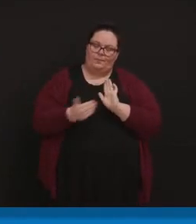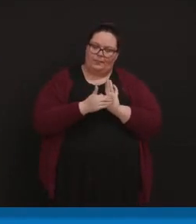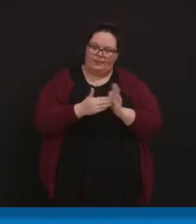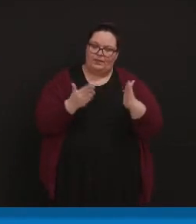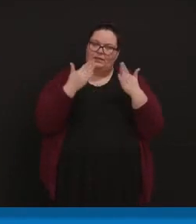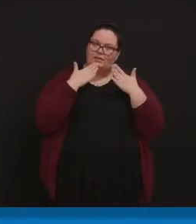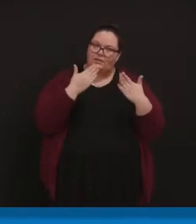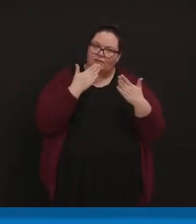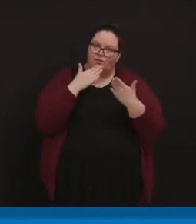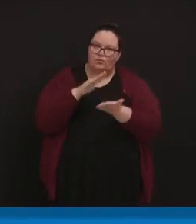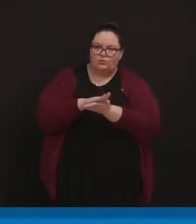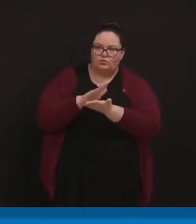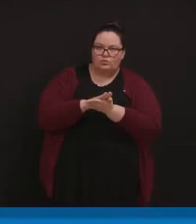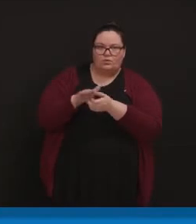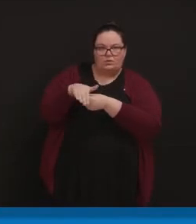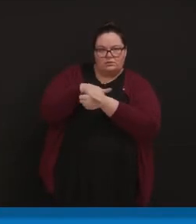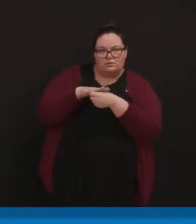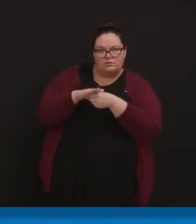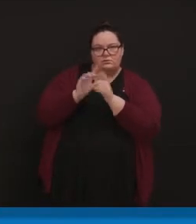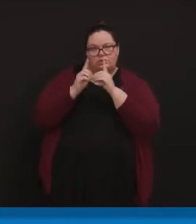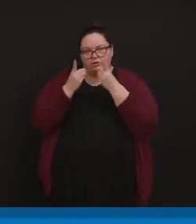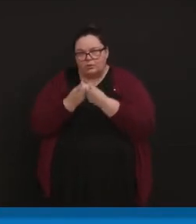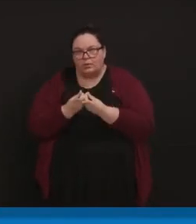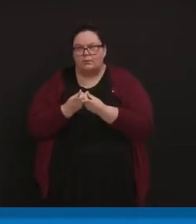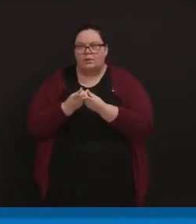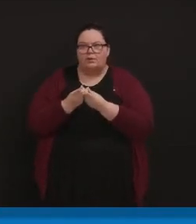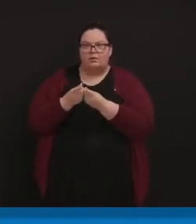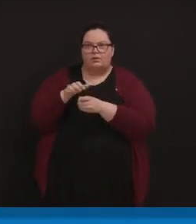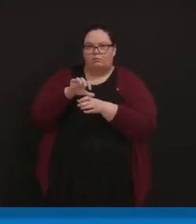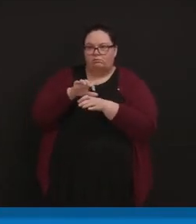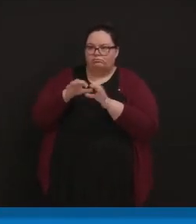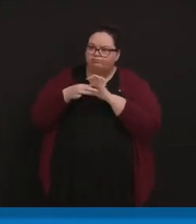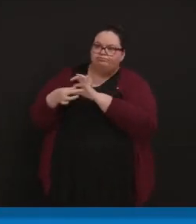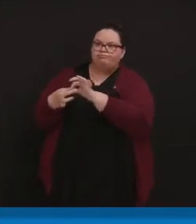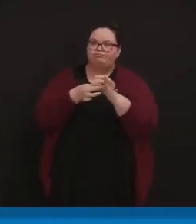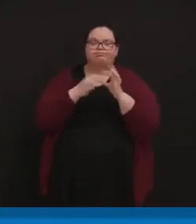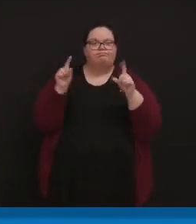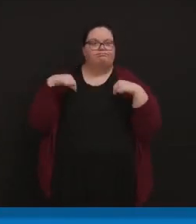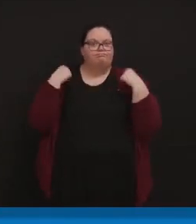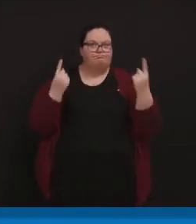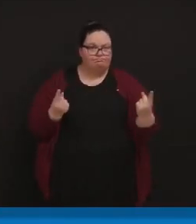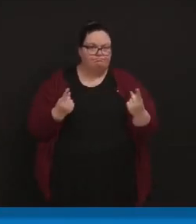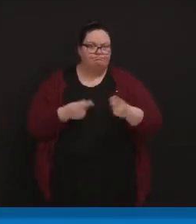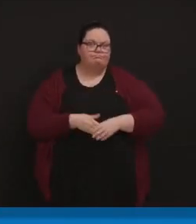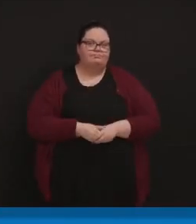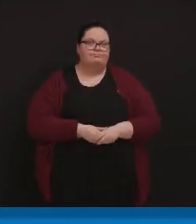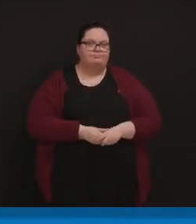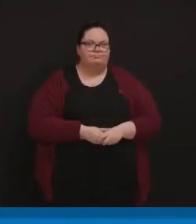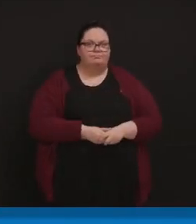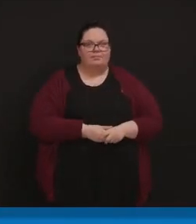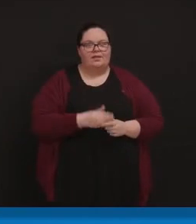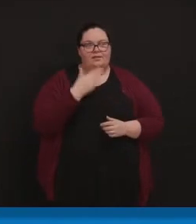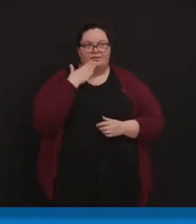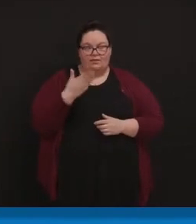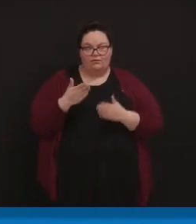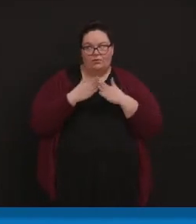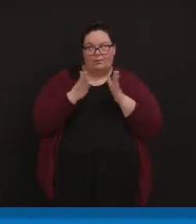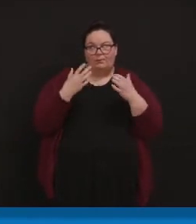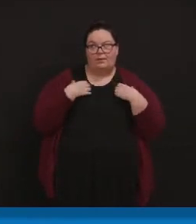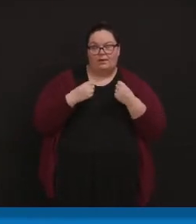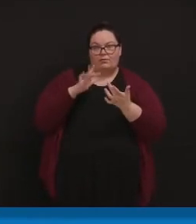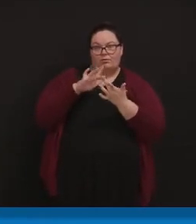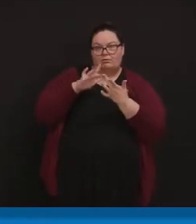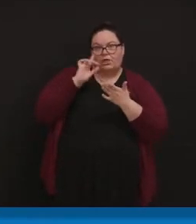thank everyone in the schools, the districts, and the department for all their collaboration over the past few days. And again, to thank Public Health and those